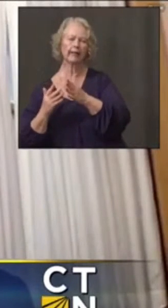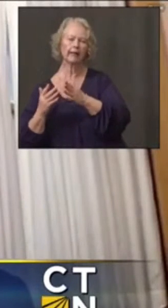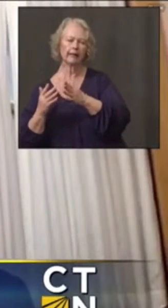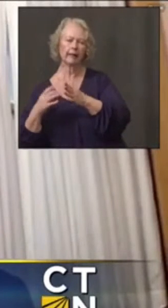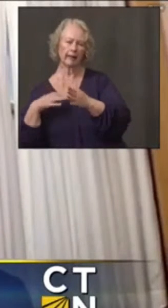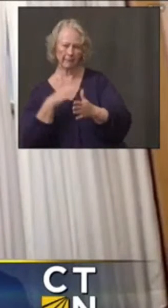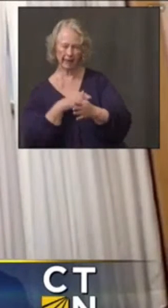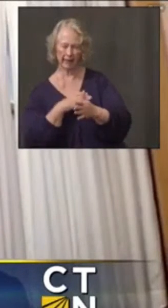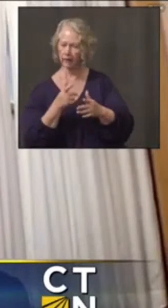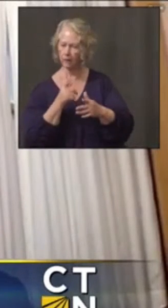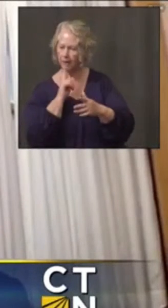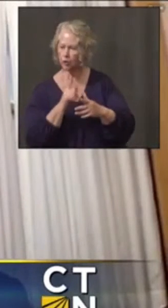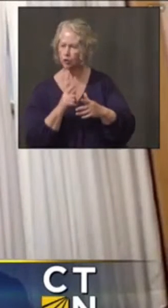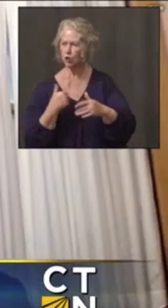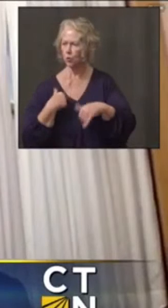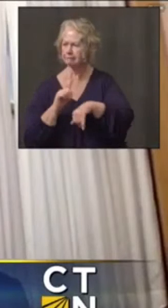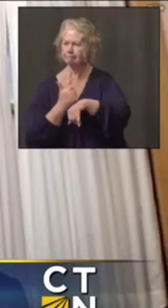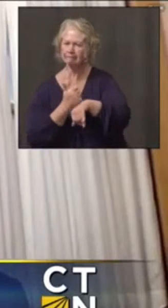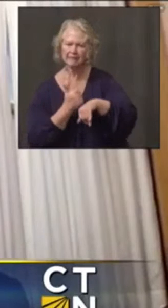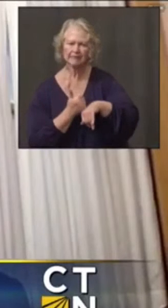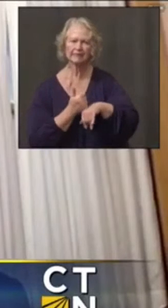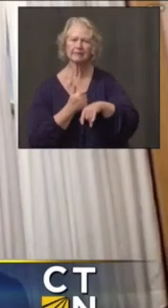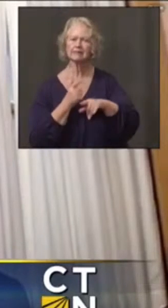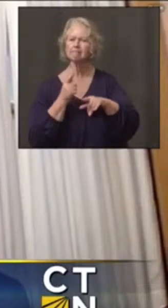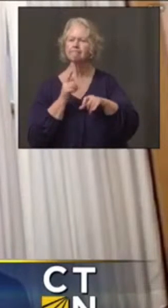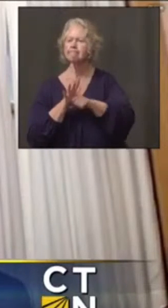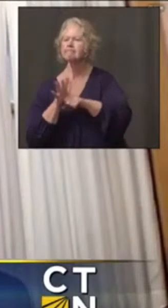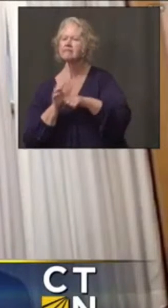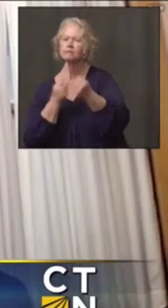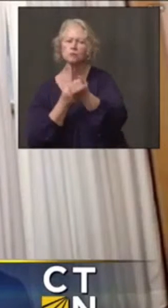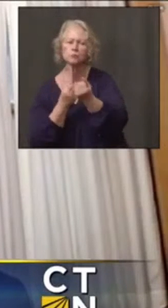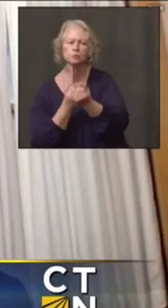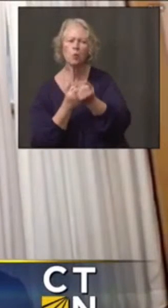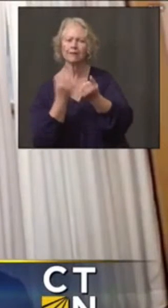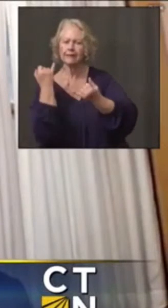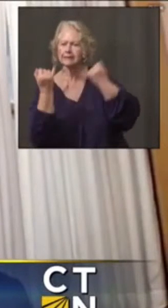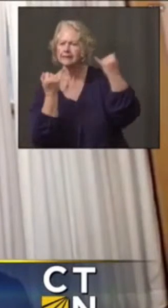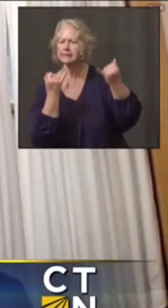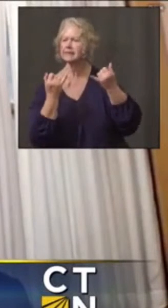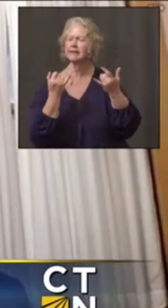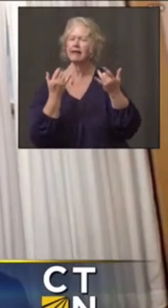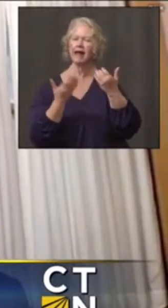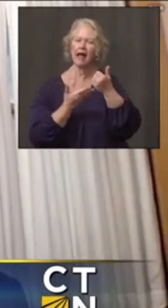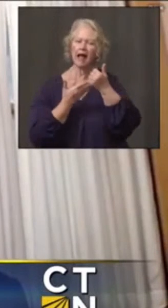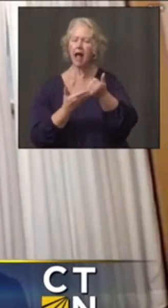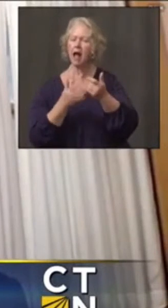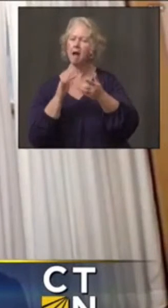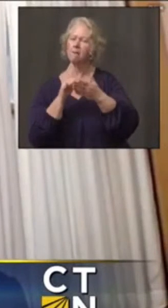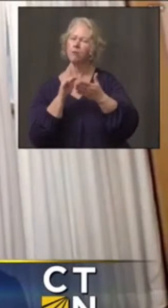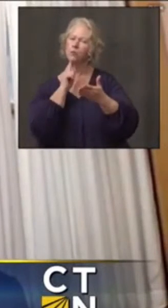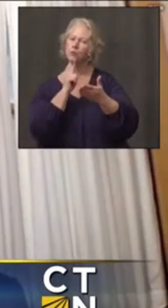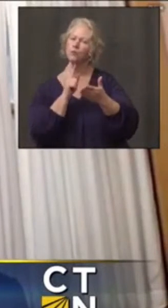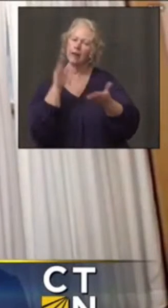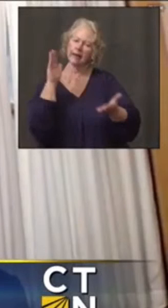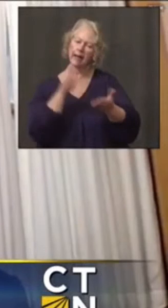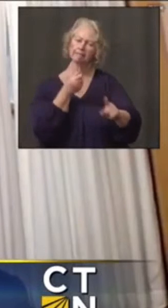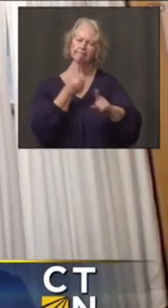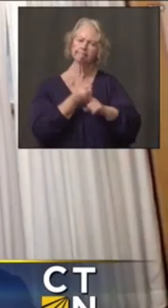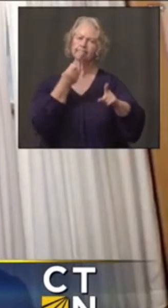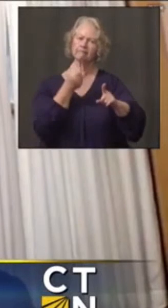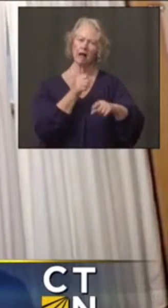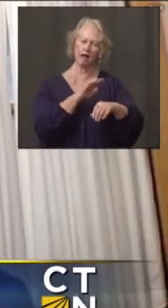ensuring that we were putting in place resources and strategies to help mitigate the impacts of COVID